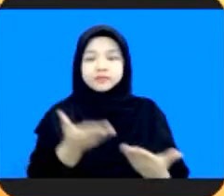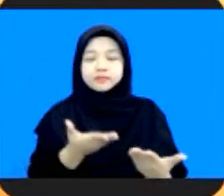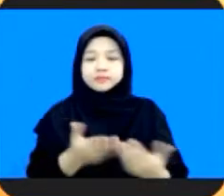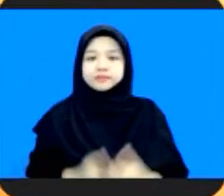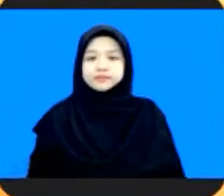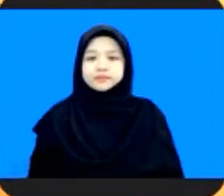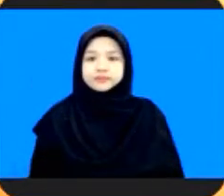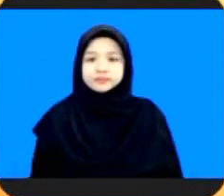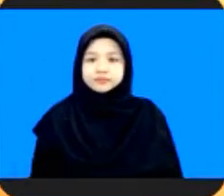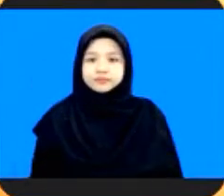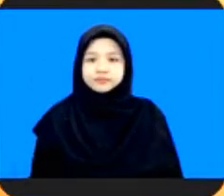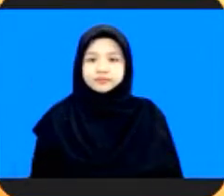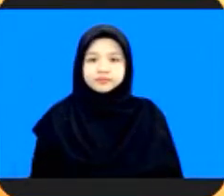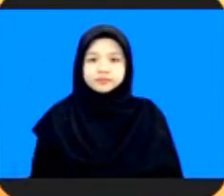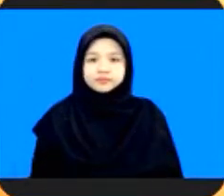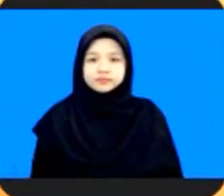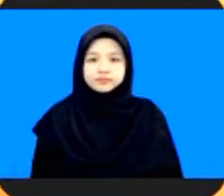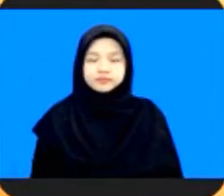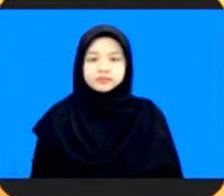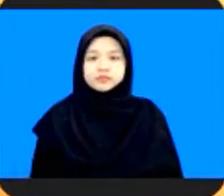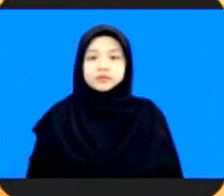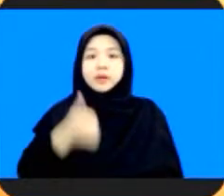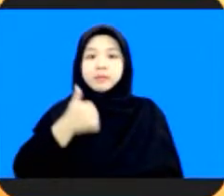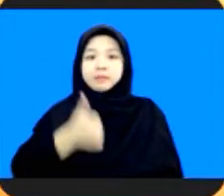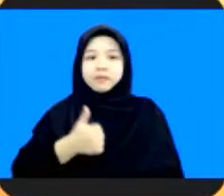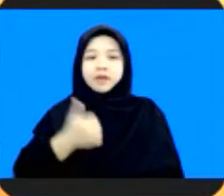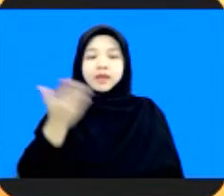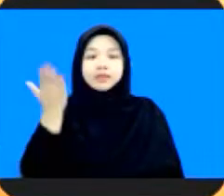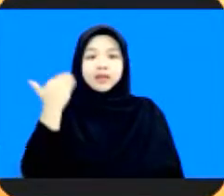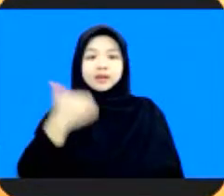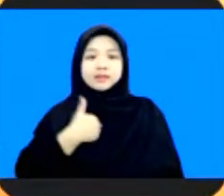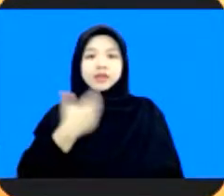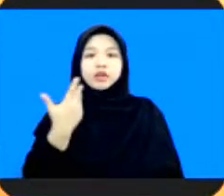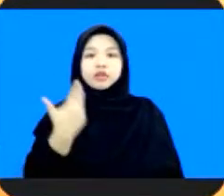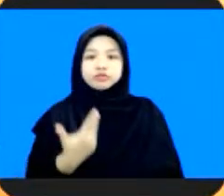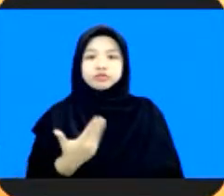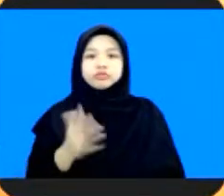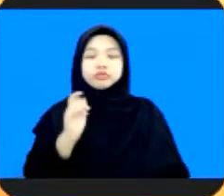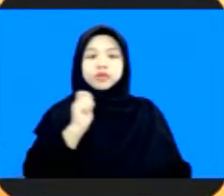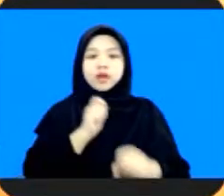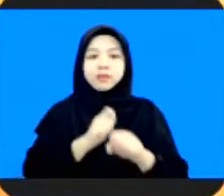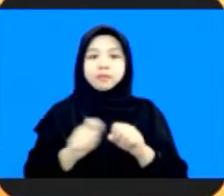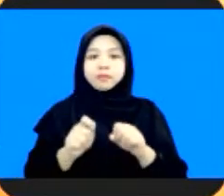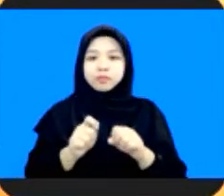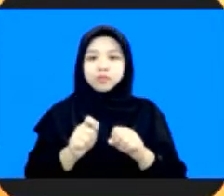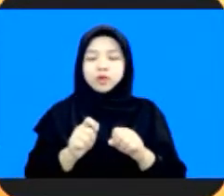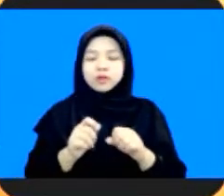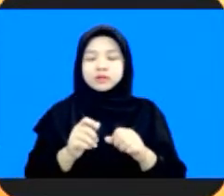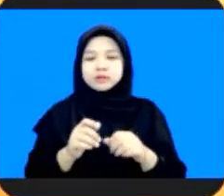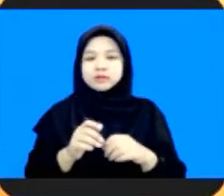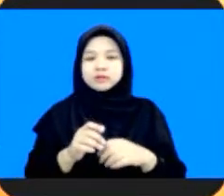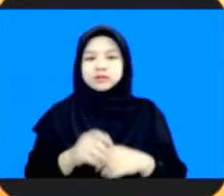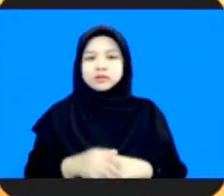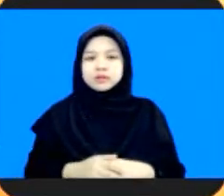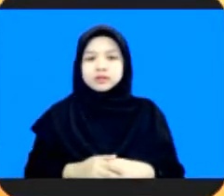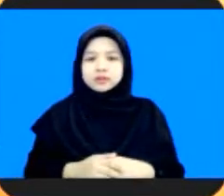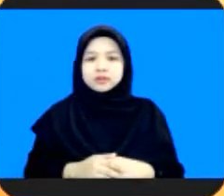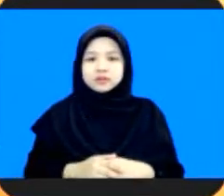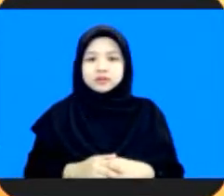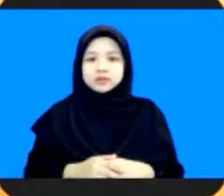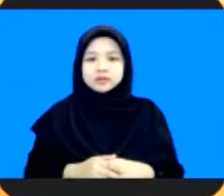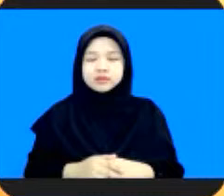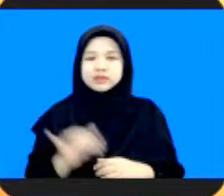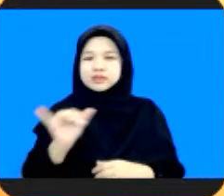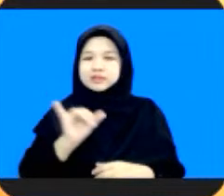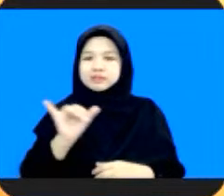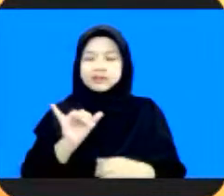I already made my Korea-based cases of why criminal disinformation law